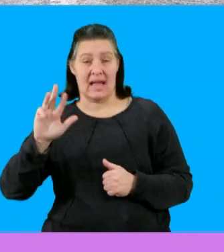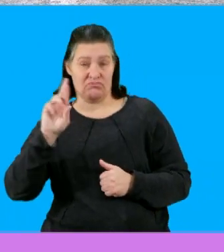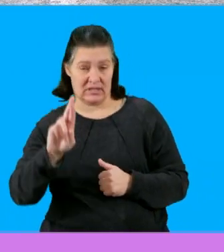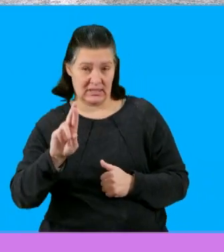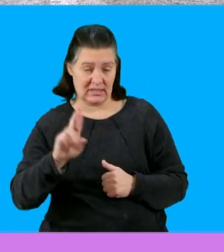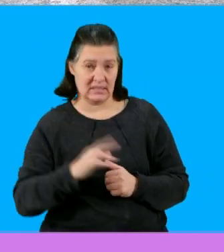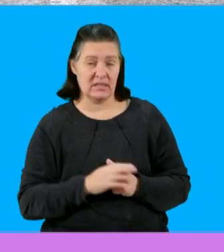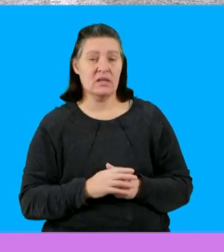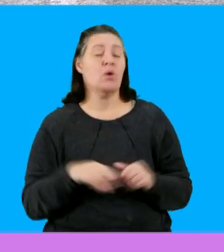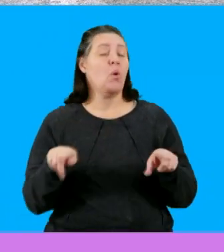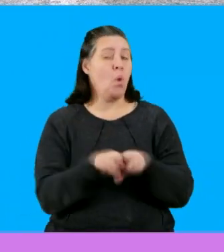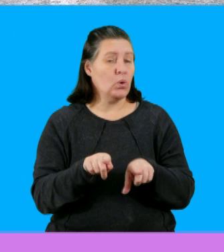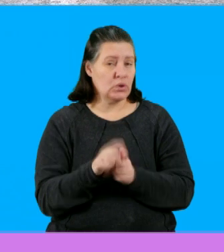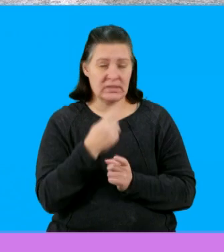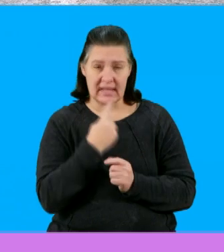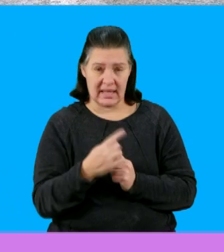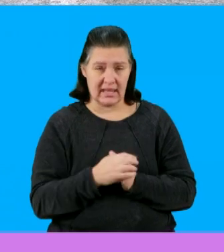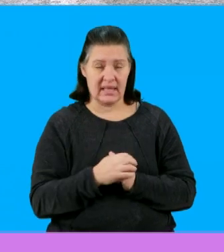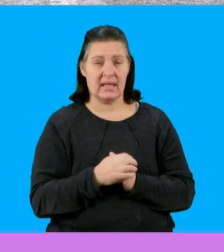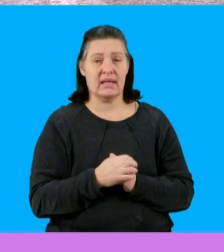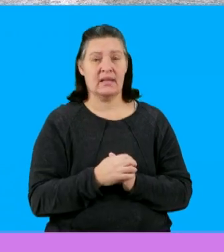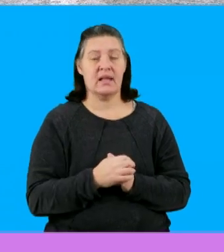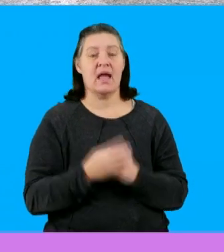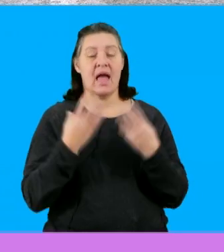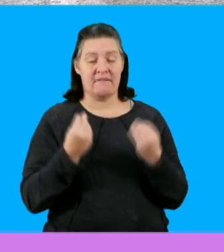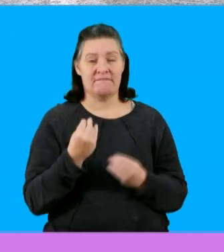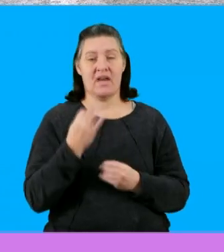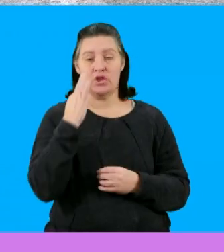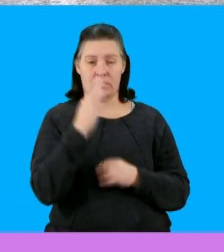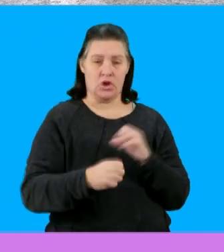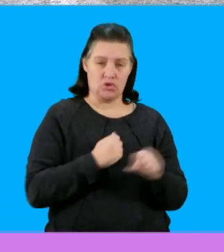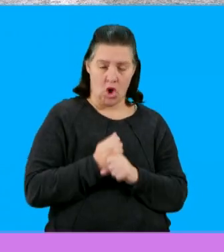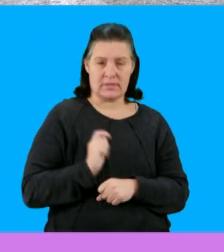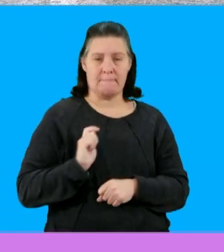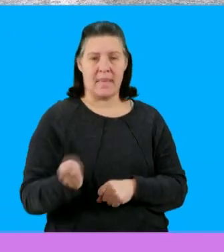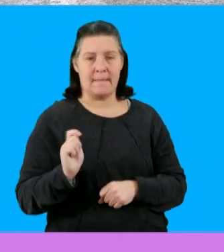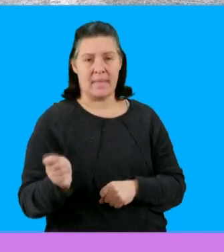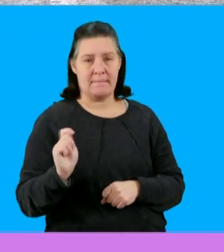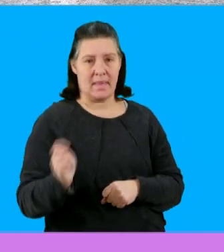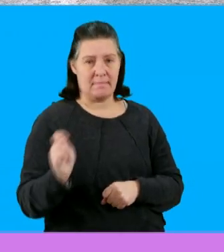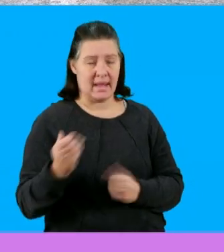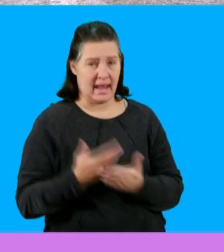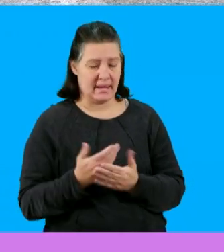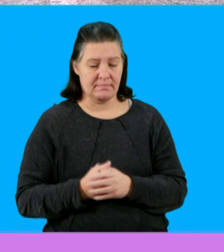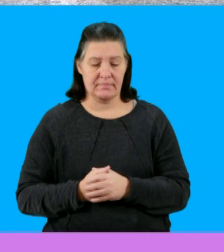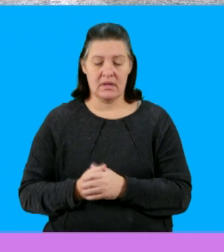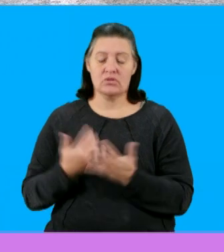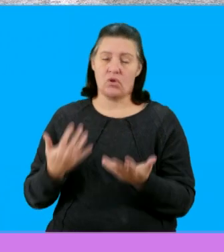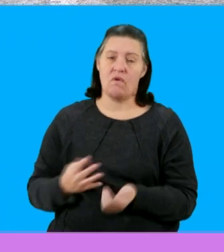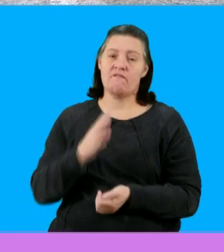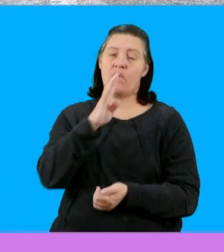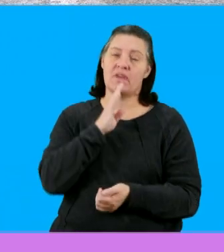4,389 Rand. Right? We also indicated that he has 3 years to pay back this money. So therefore, I'll go and I